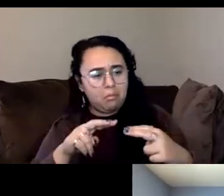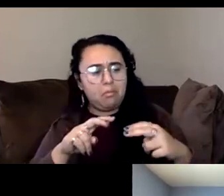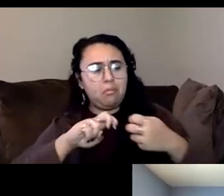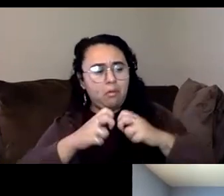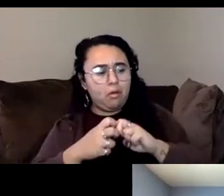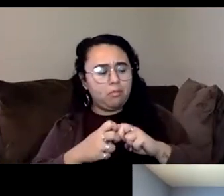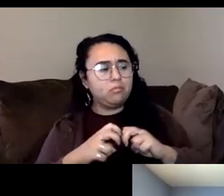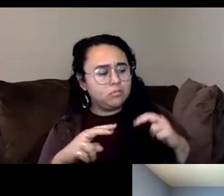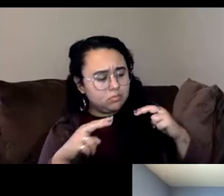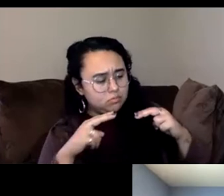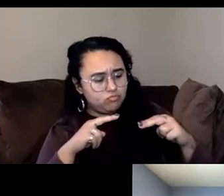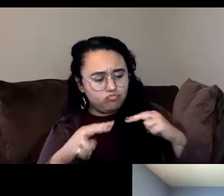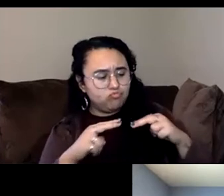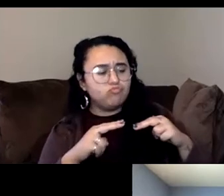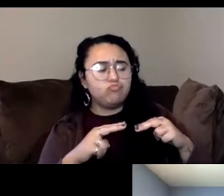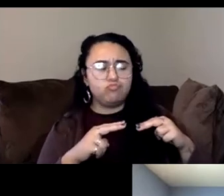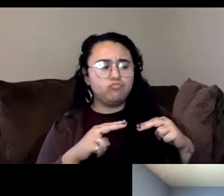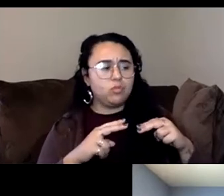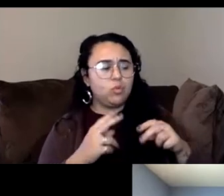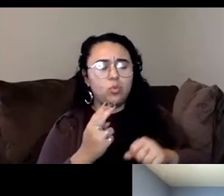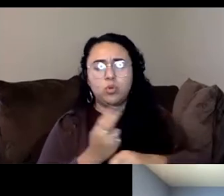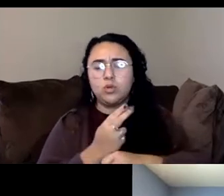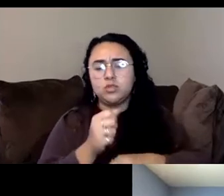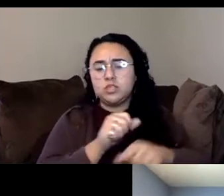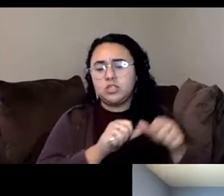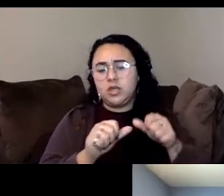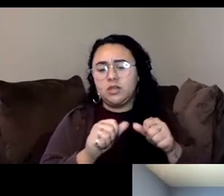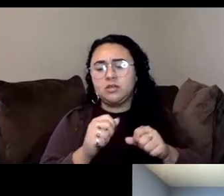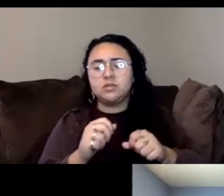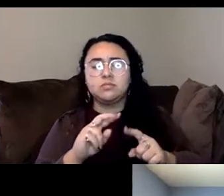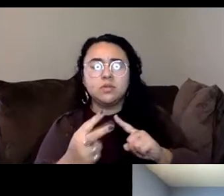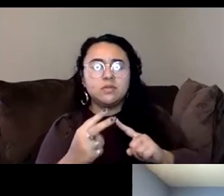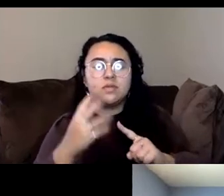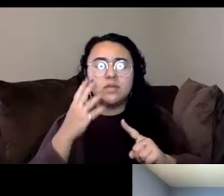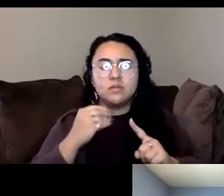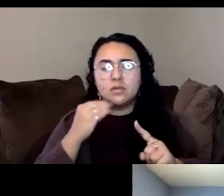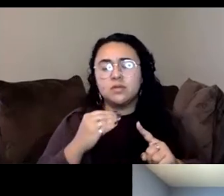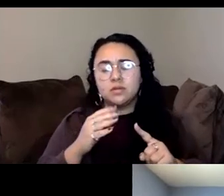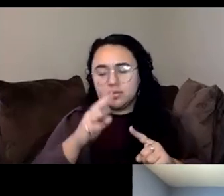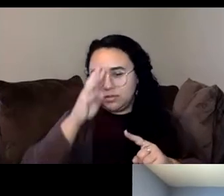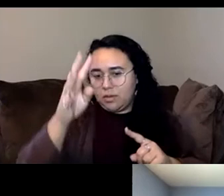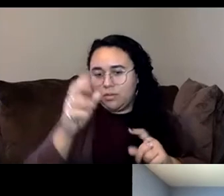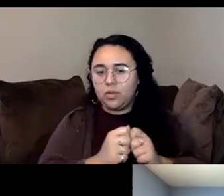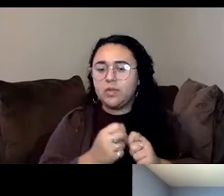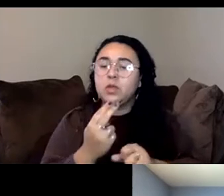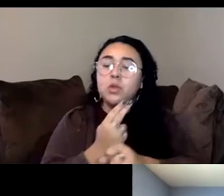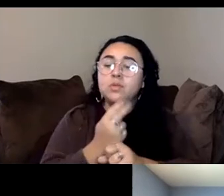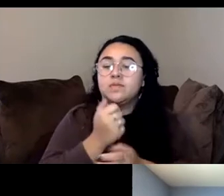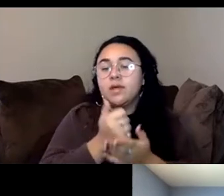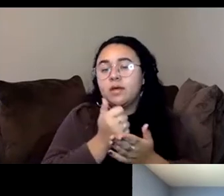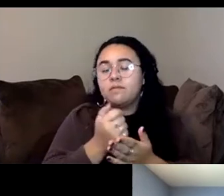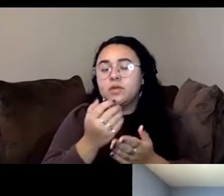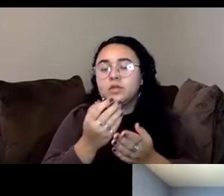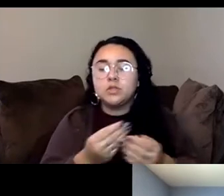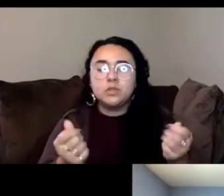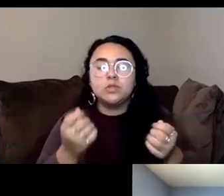we're tapping each other's like perspectives and experiences to come up with useful solutions or helpful ideas,